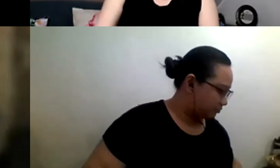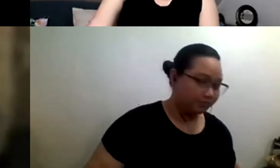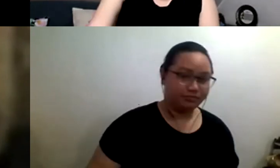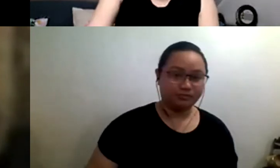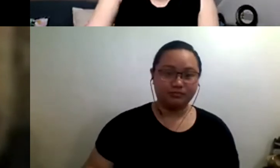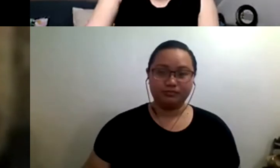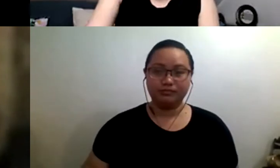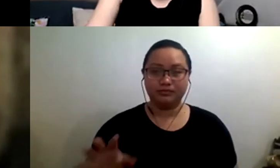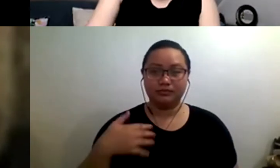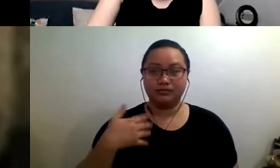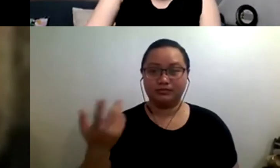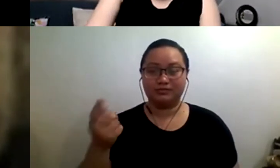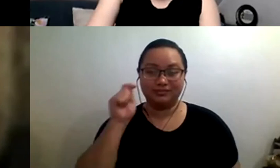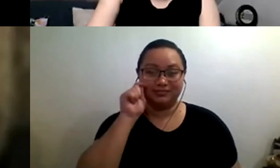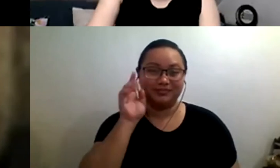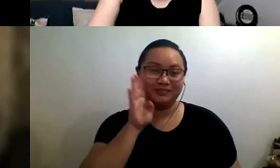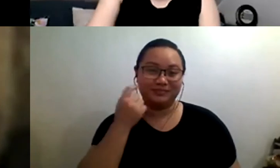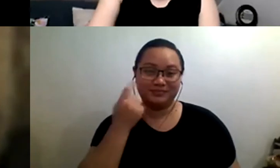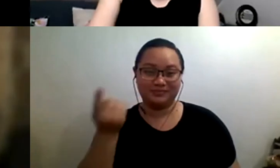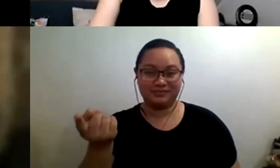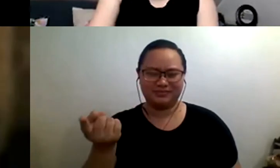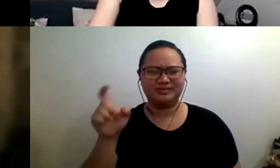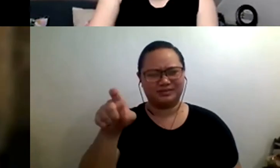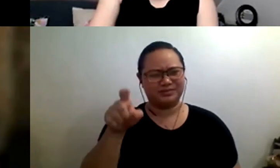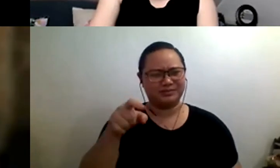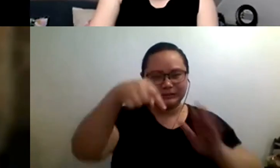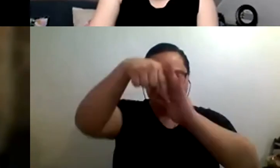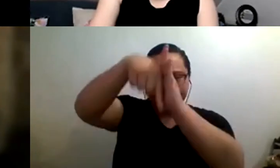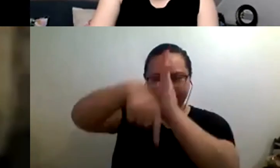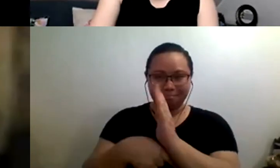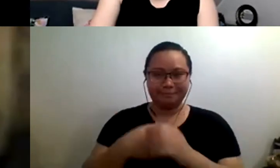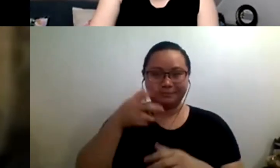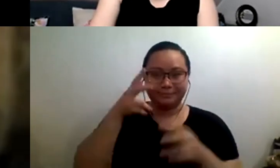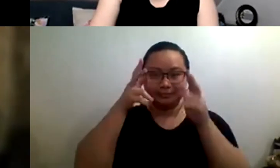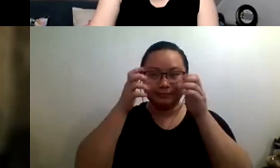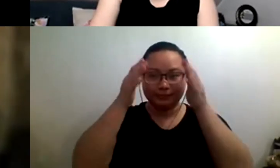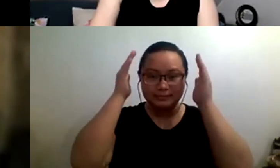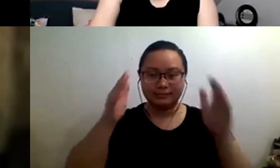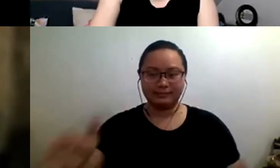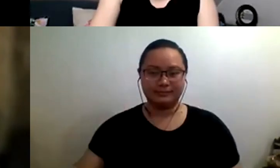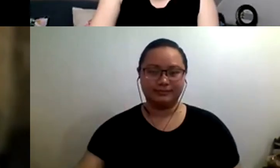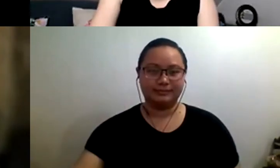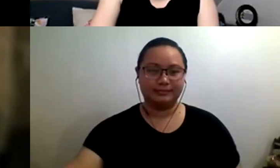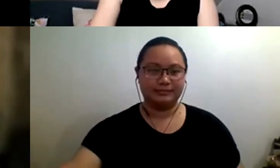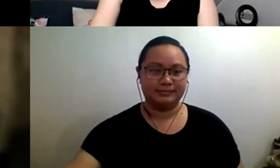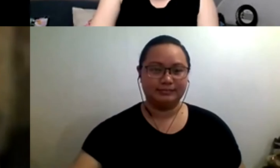naman na, I mean, we have to really listen to them. We have to genuinely listen to them